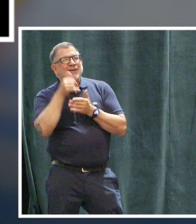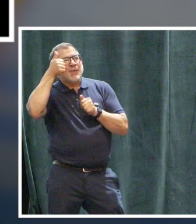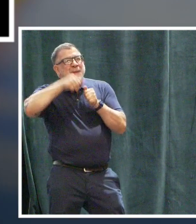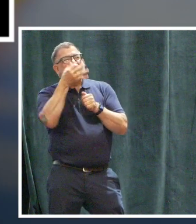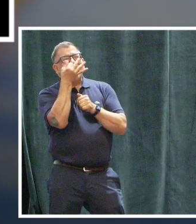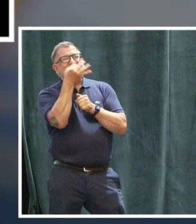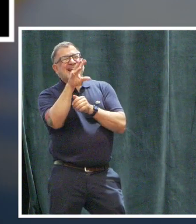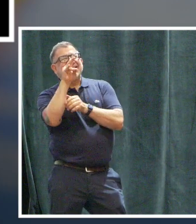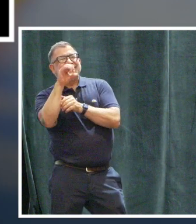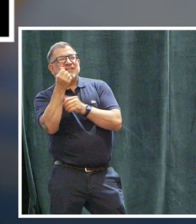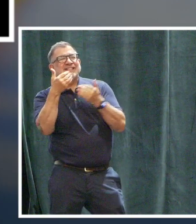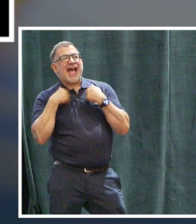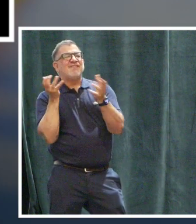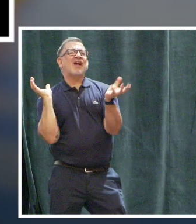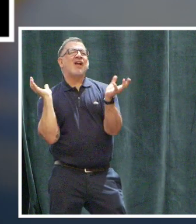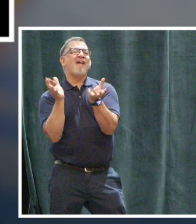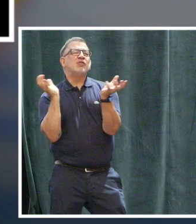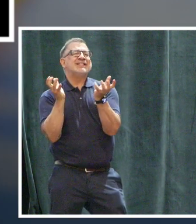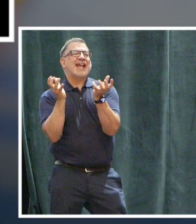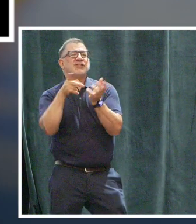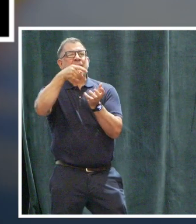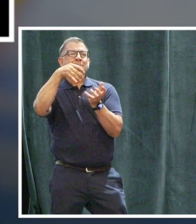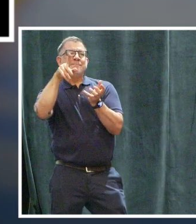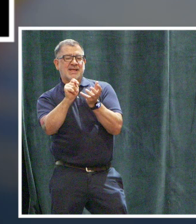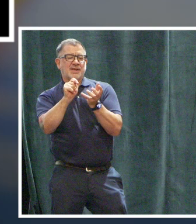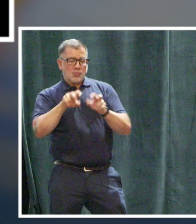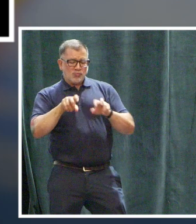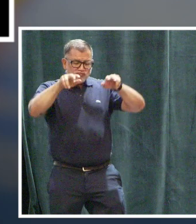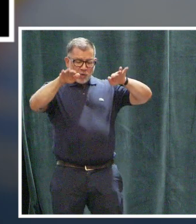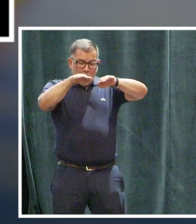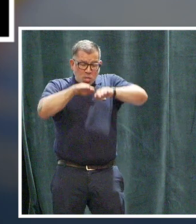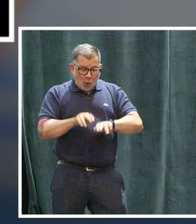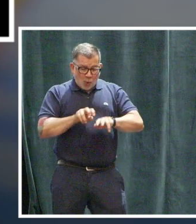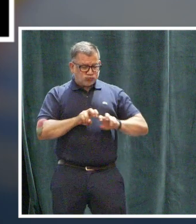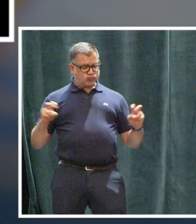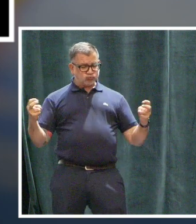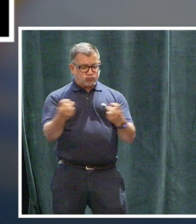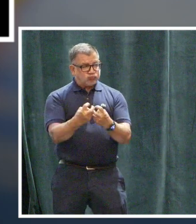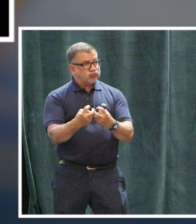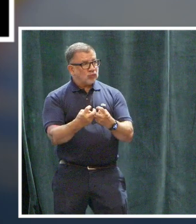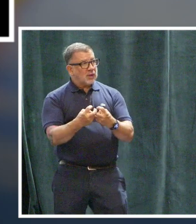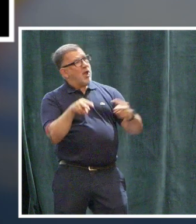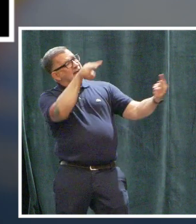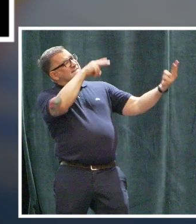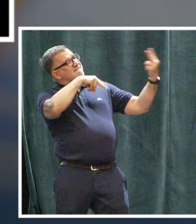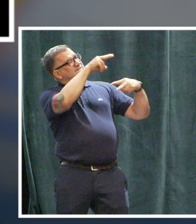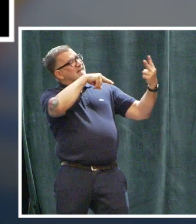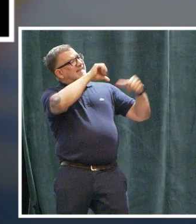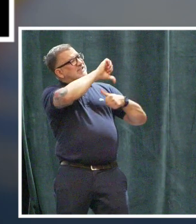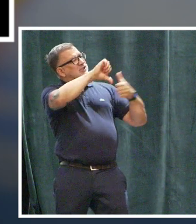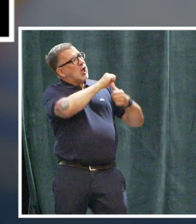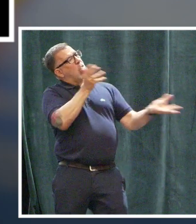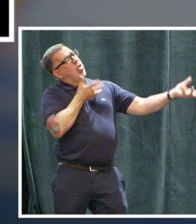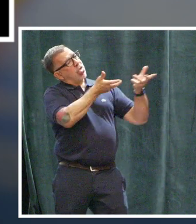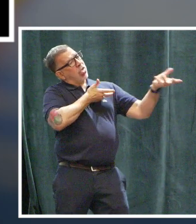pit, and thinking about how people could congregate and have conversations and kind of sort of face each other in this area. And so you see